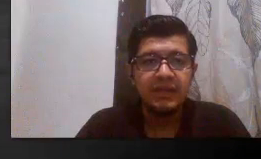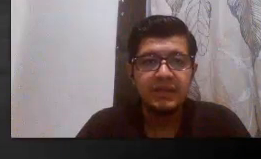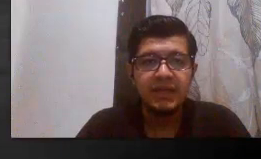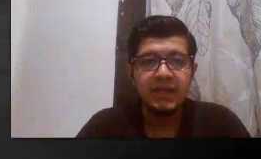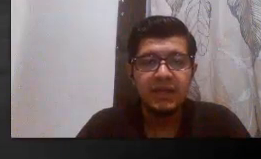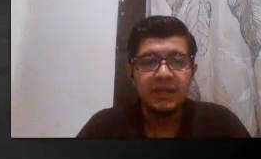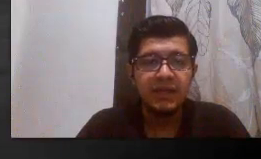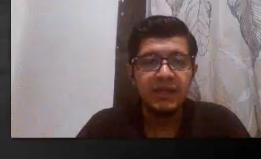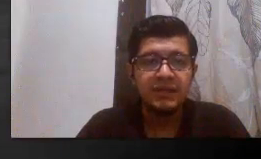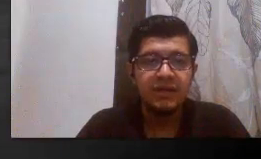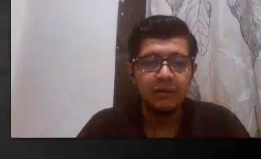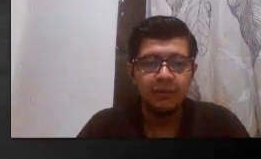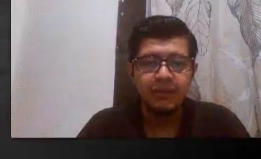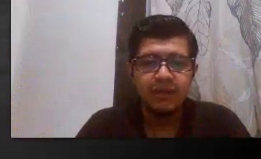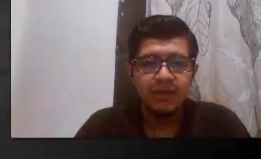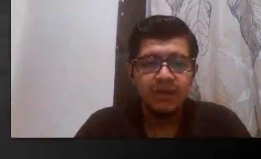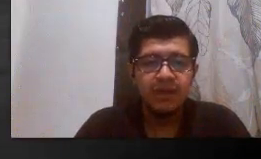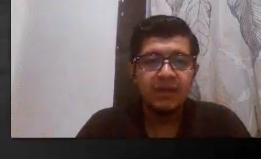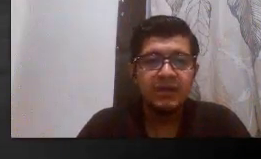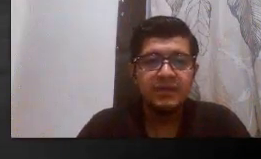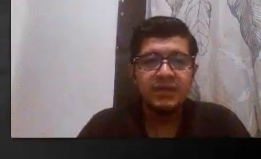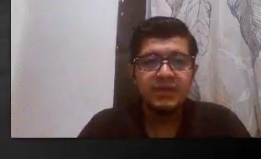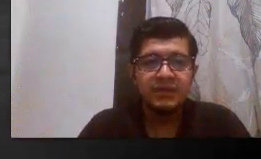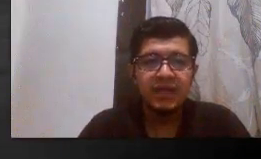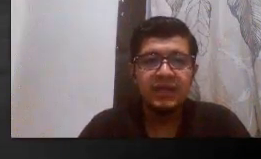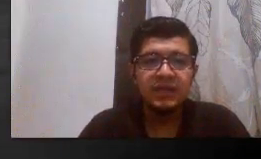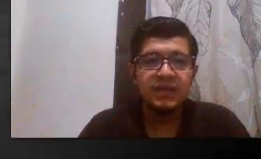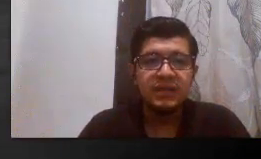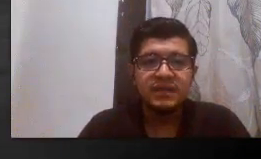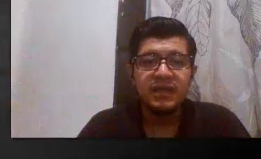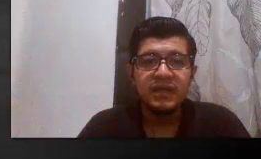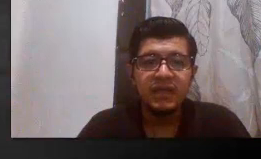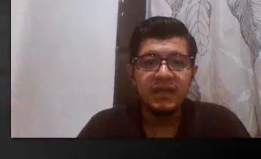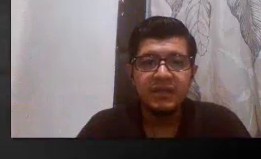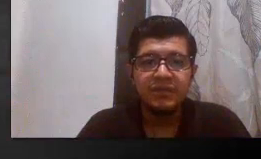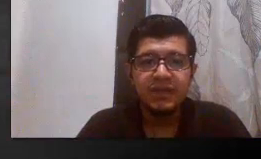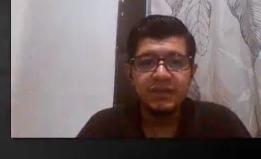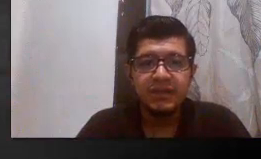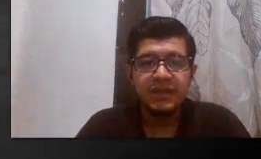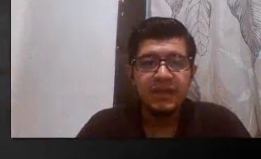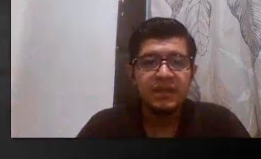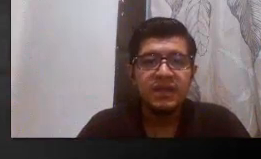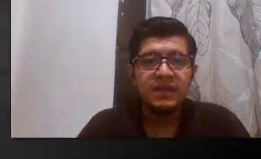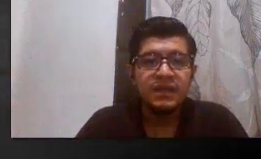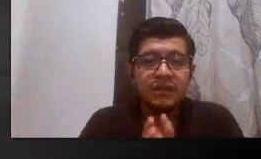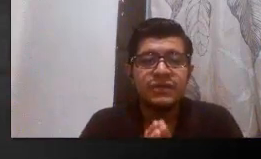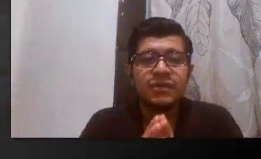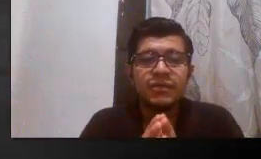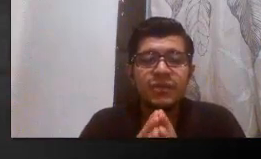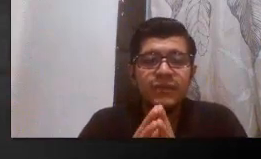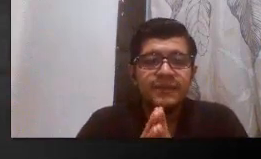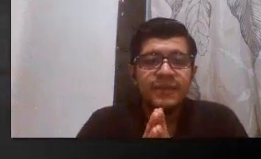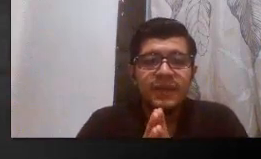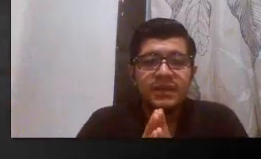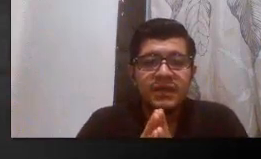sign English language. The sign English means that